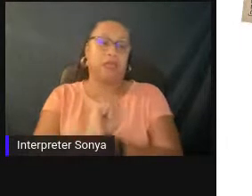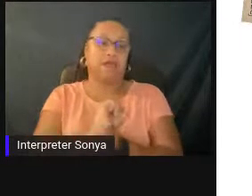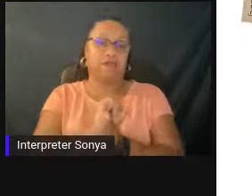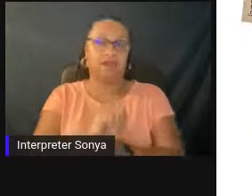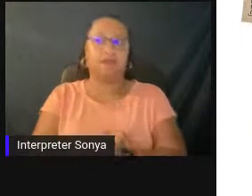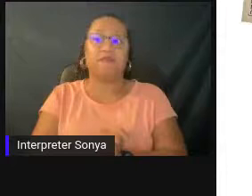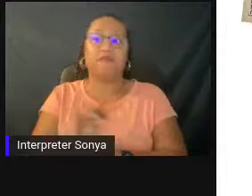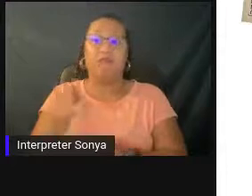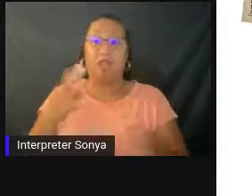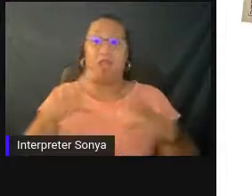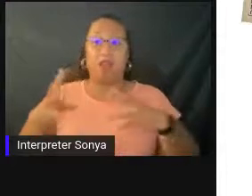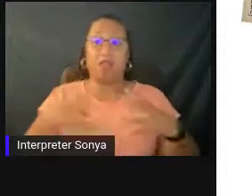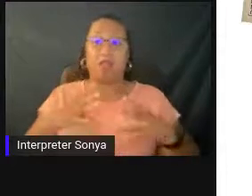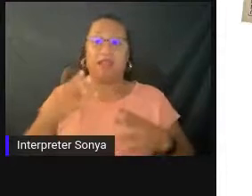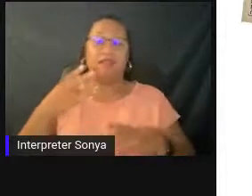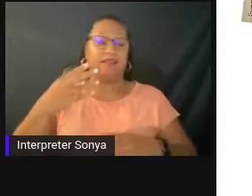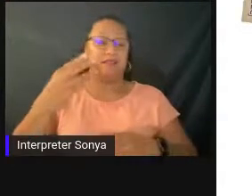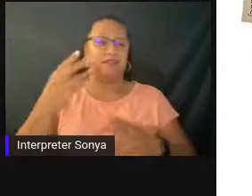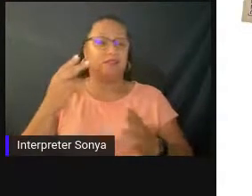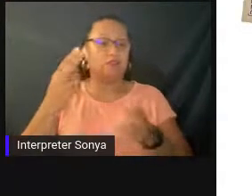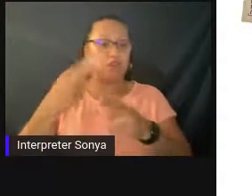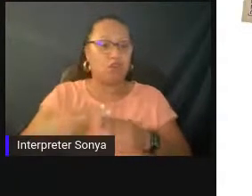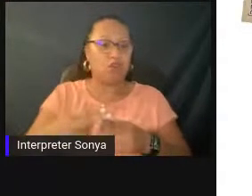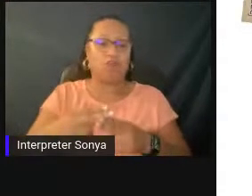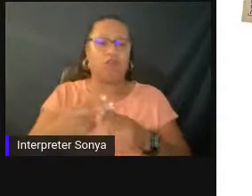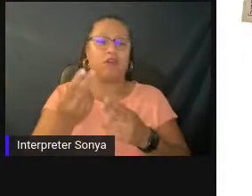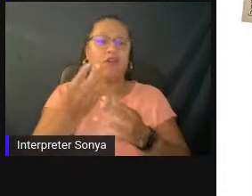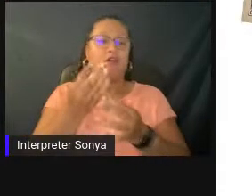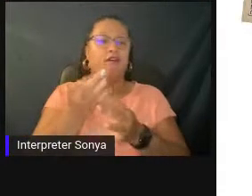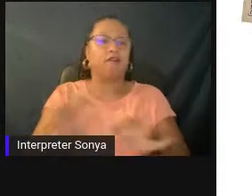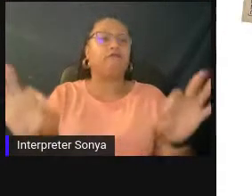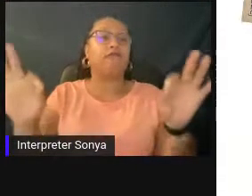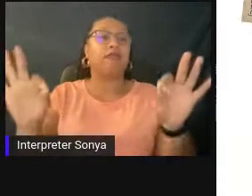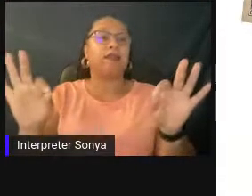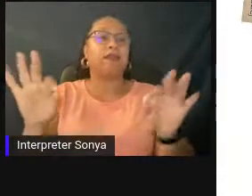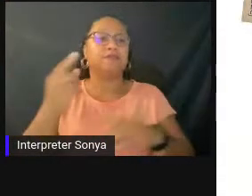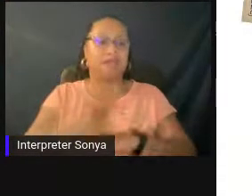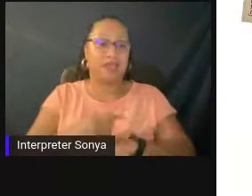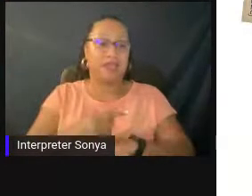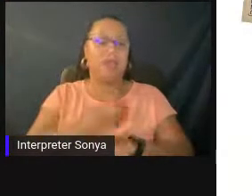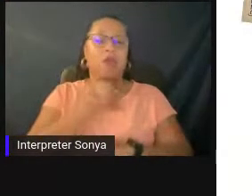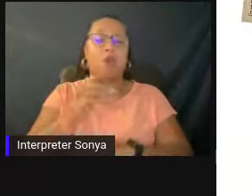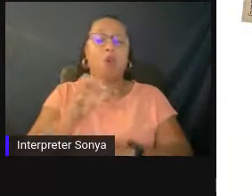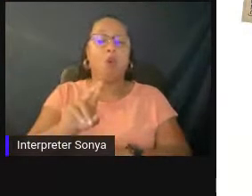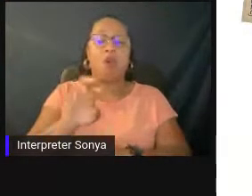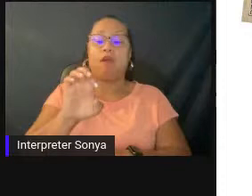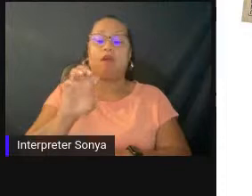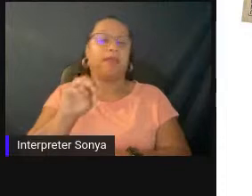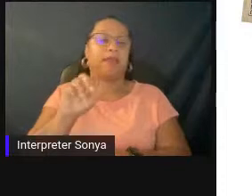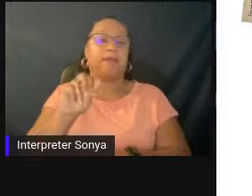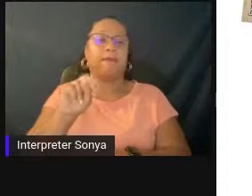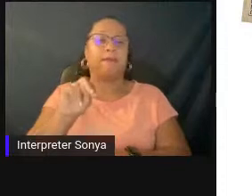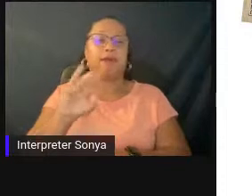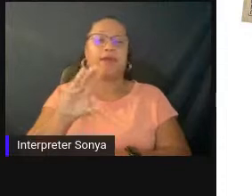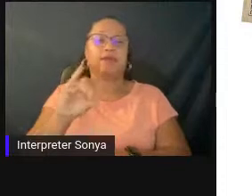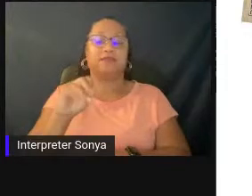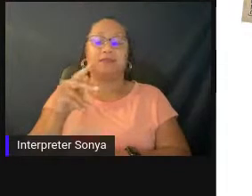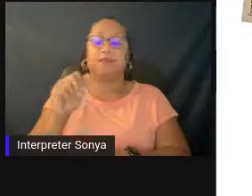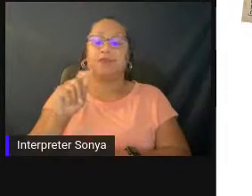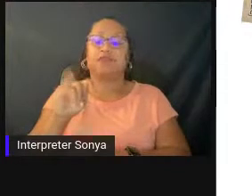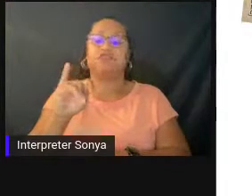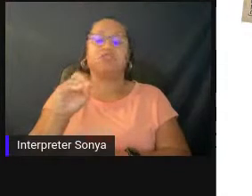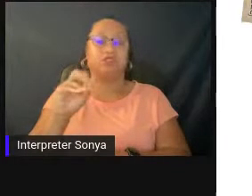or Emancipation Day, spread across the country as African Americans